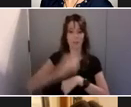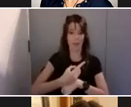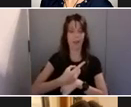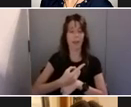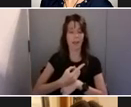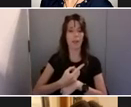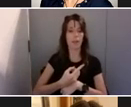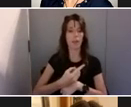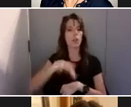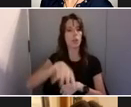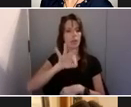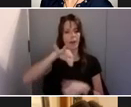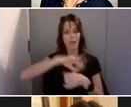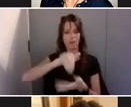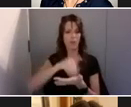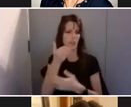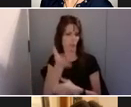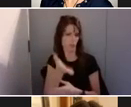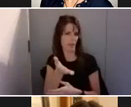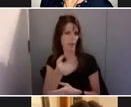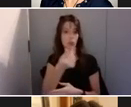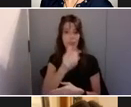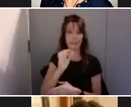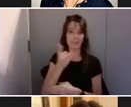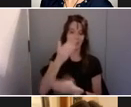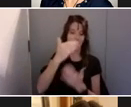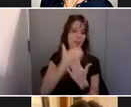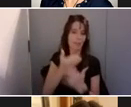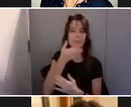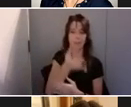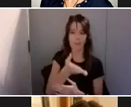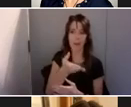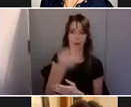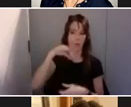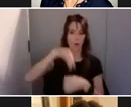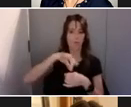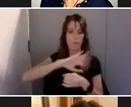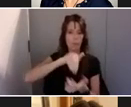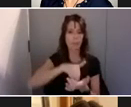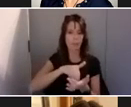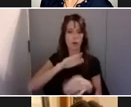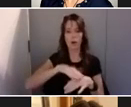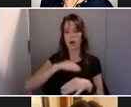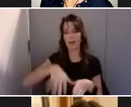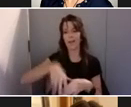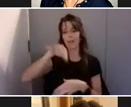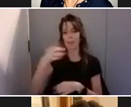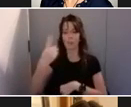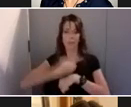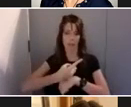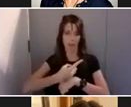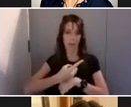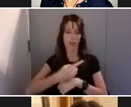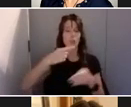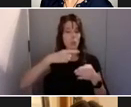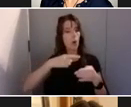can find vote centers here, and you can see that GCC is going to be one on Election Day. So you want to check back